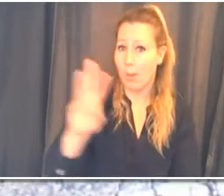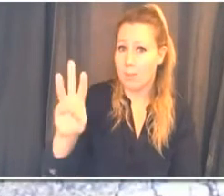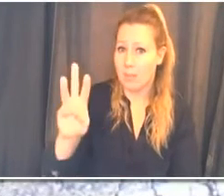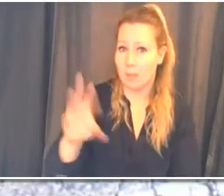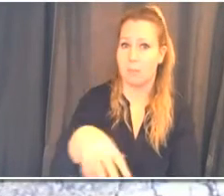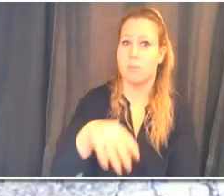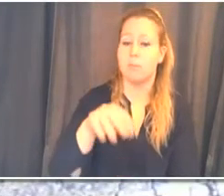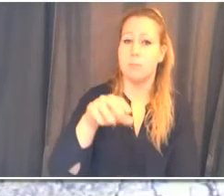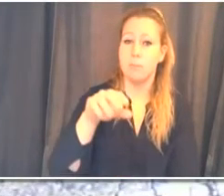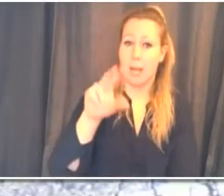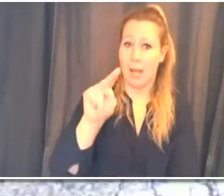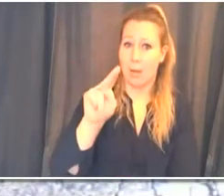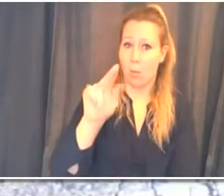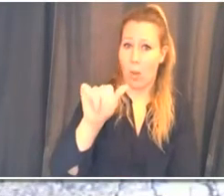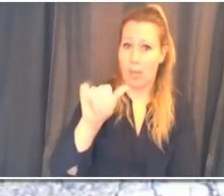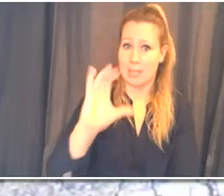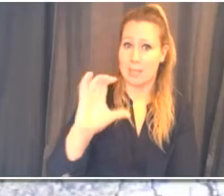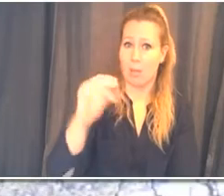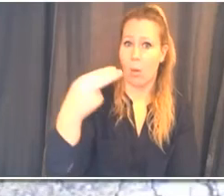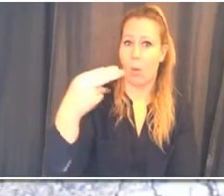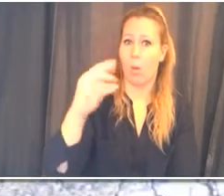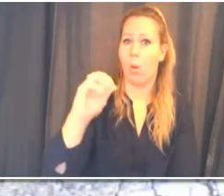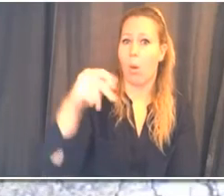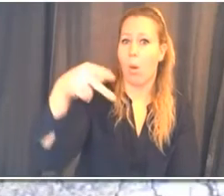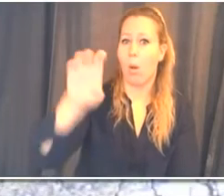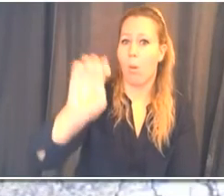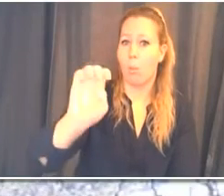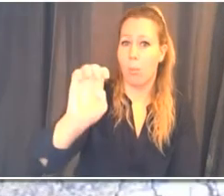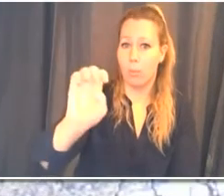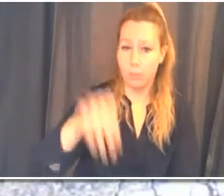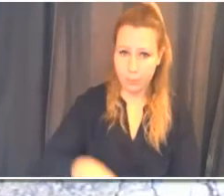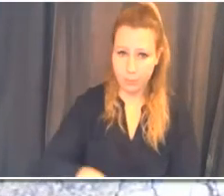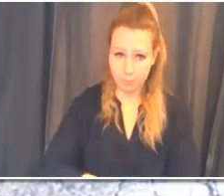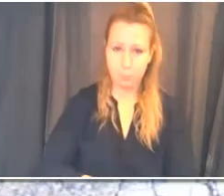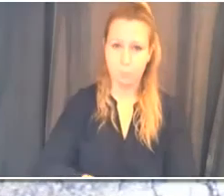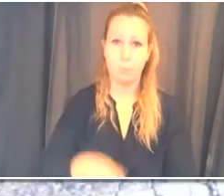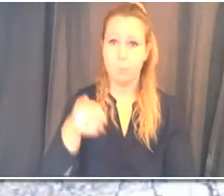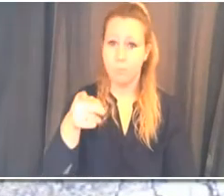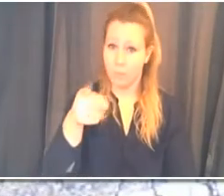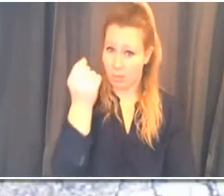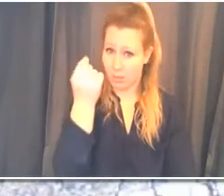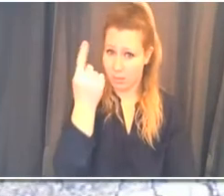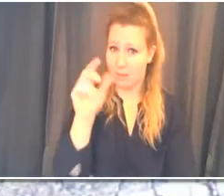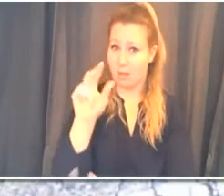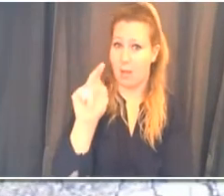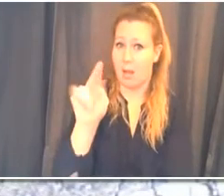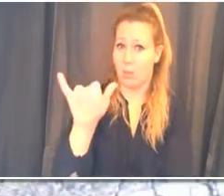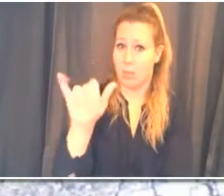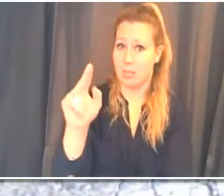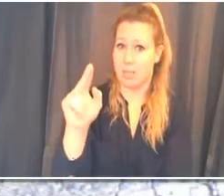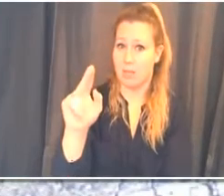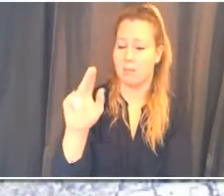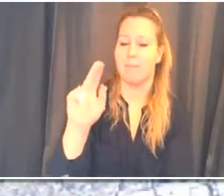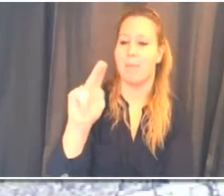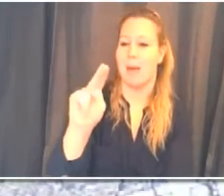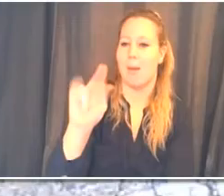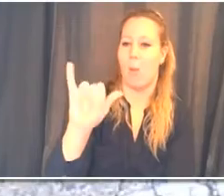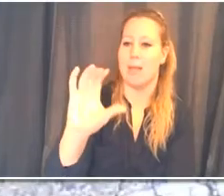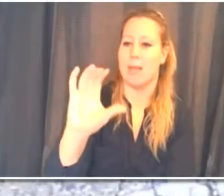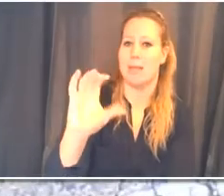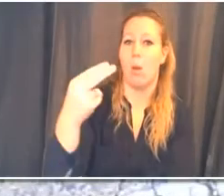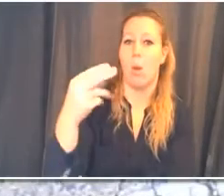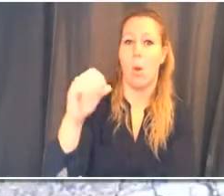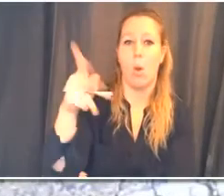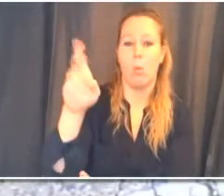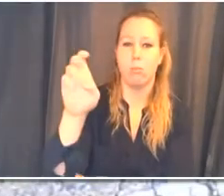the time but but they can also call directly to the hotline they can if they if they don't want to speak to someone they can go to